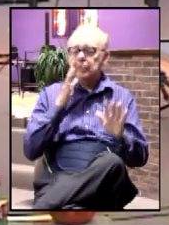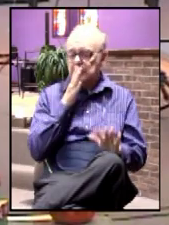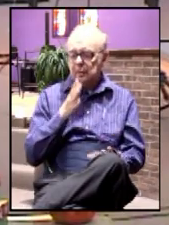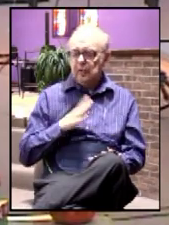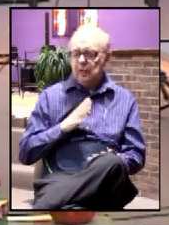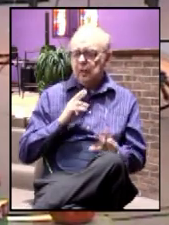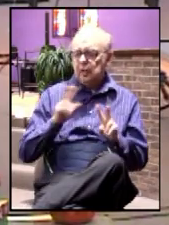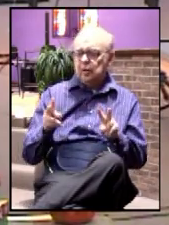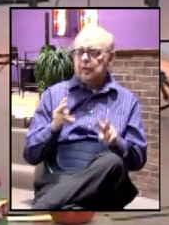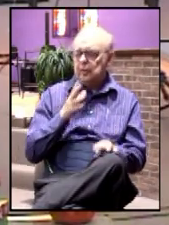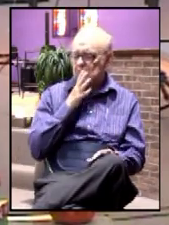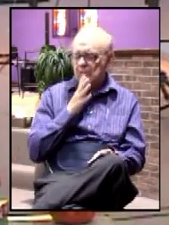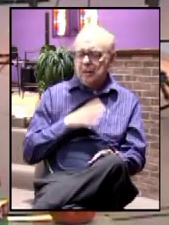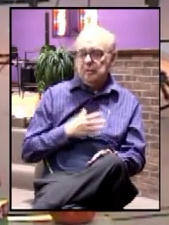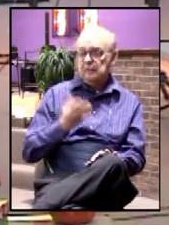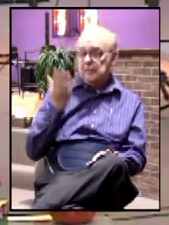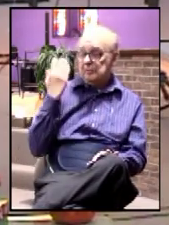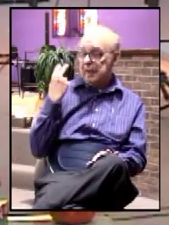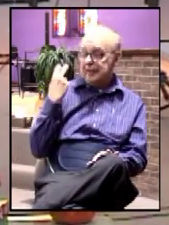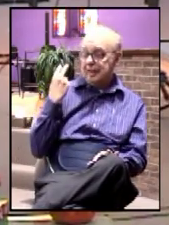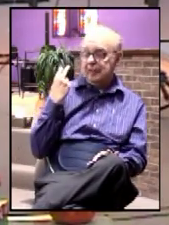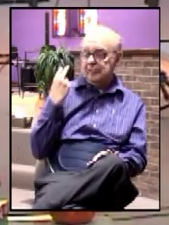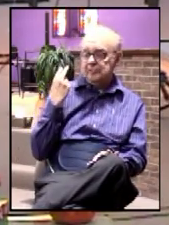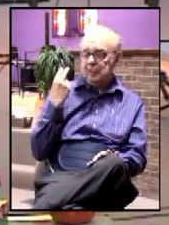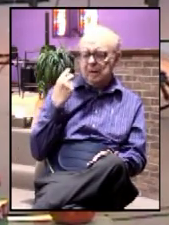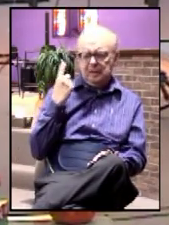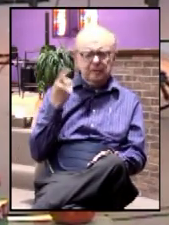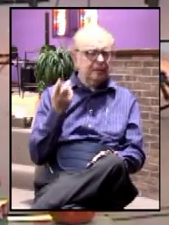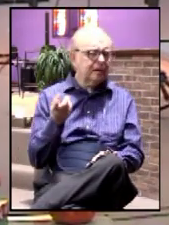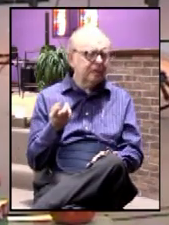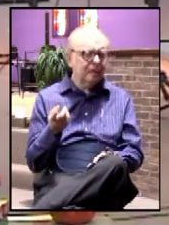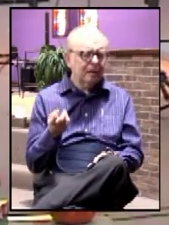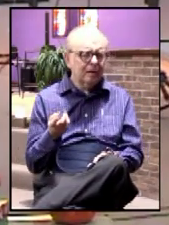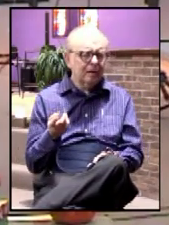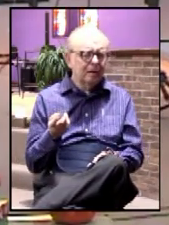look at her from back then, you think,